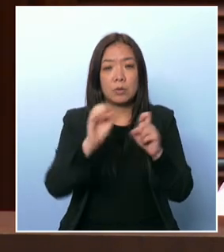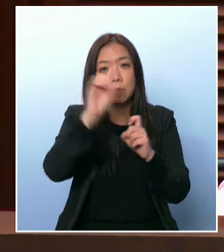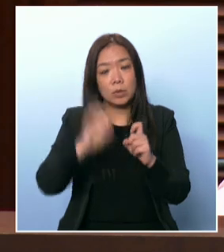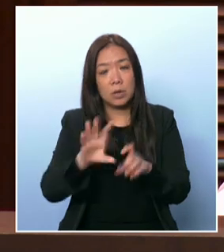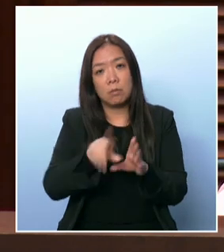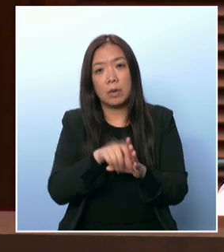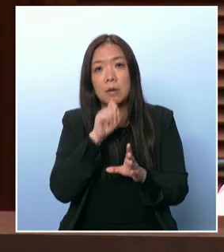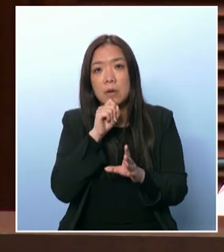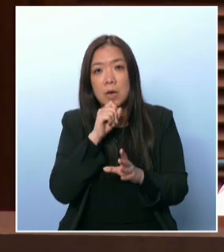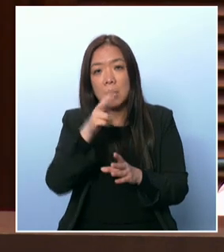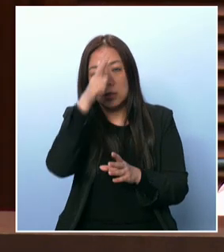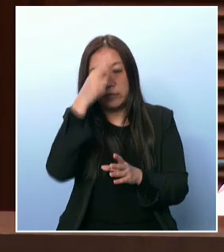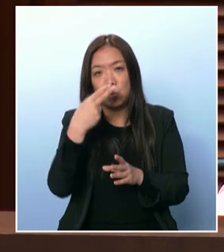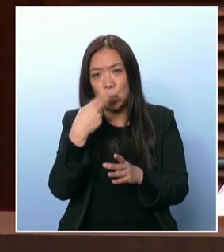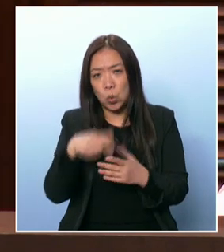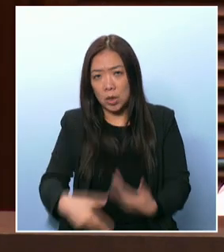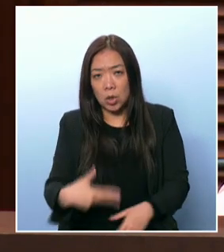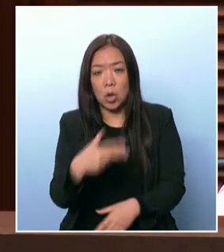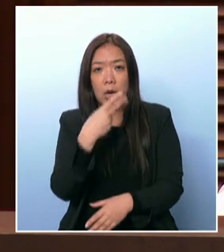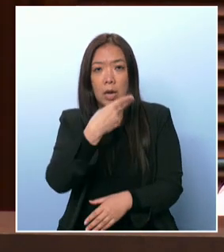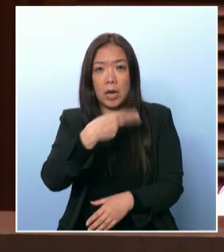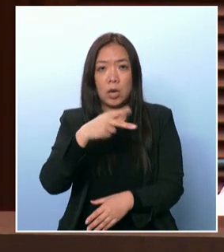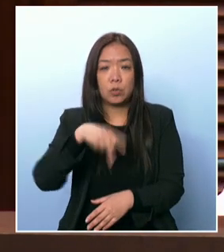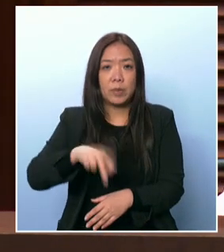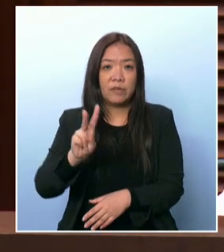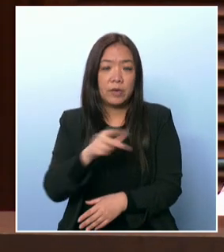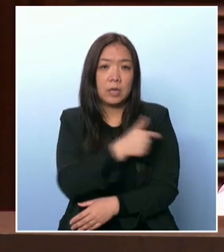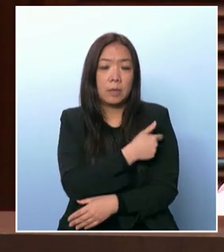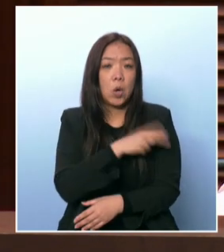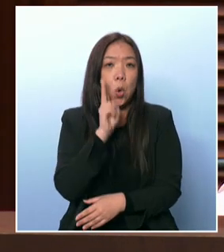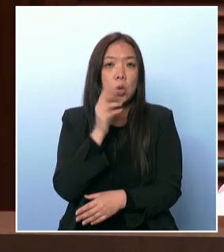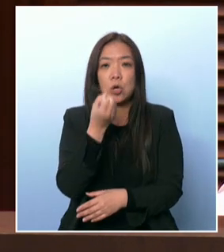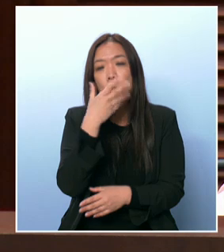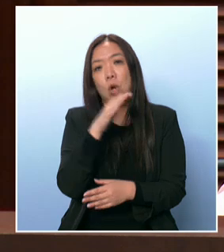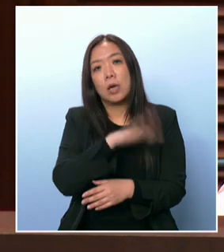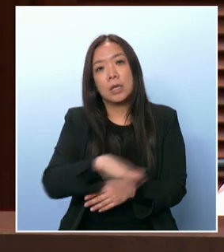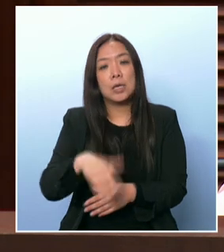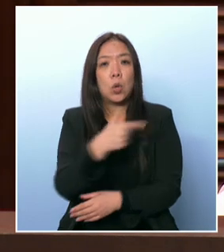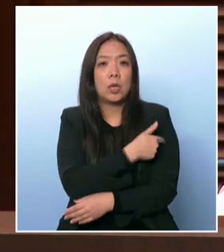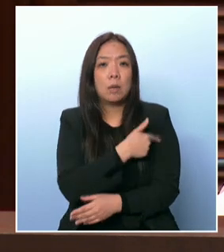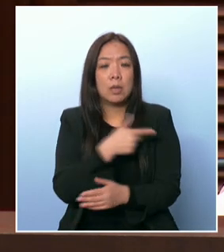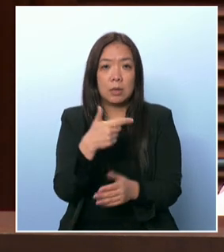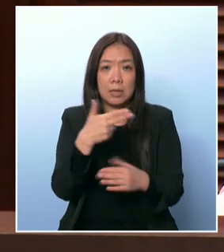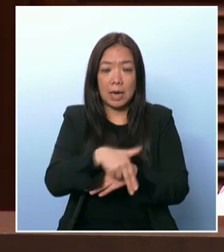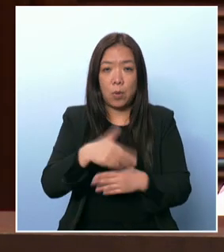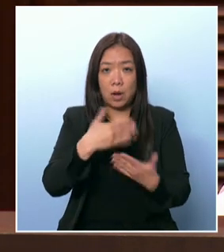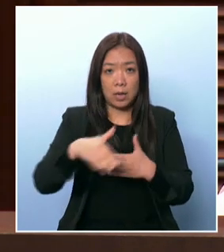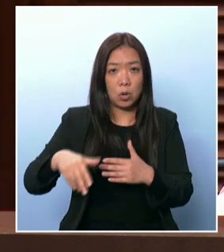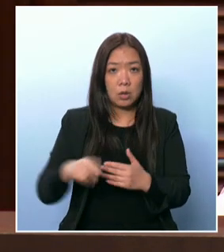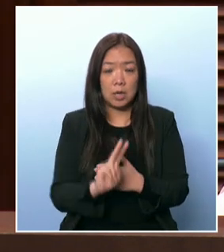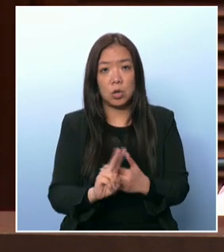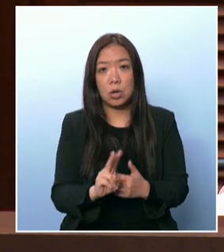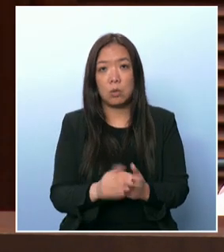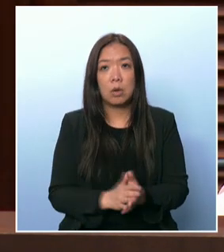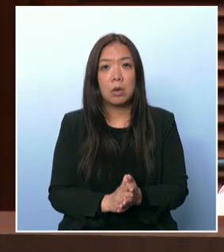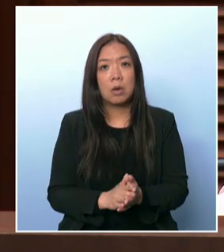90% of eligible girls, or 97,600 girls, have completed 2 doses of HPV vaccination.